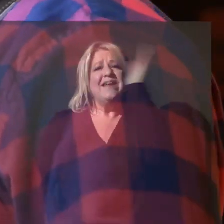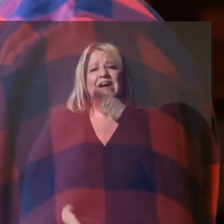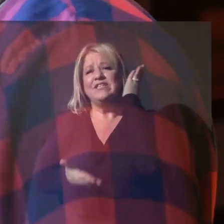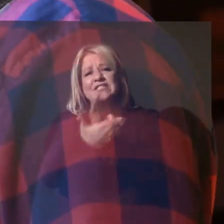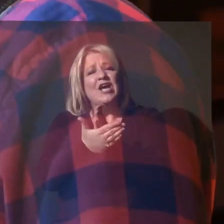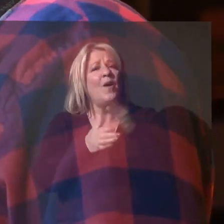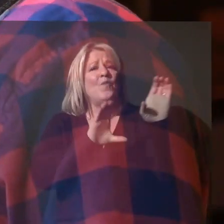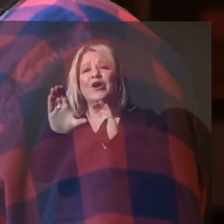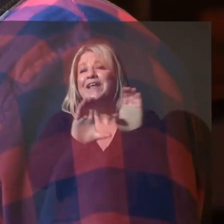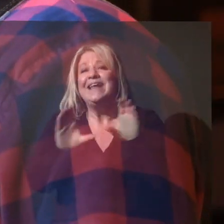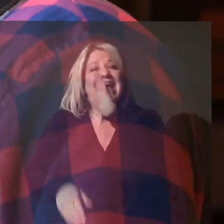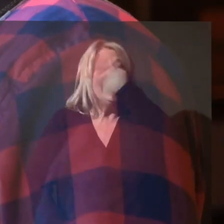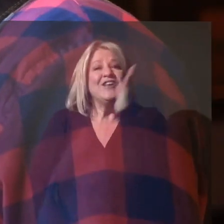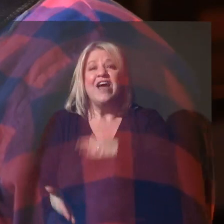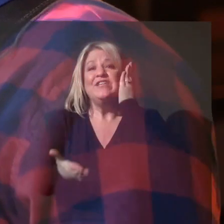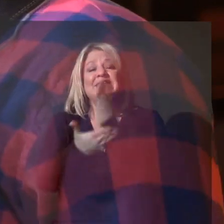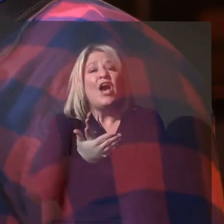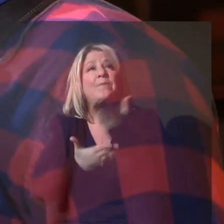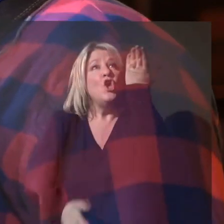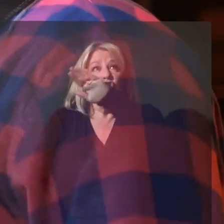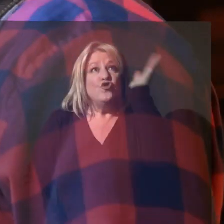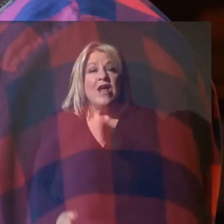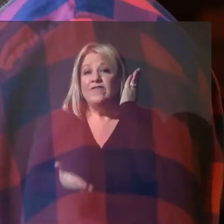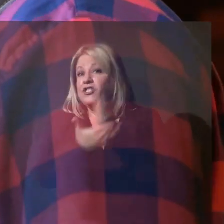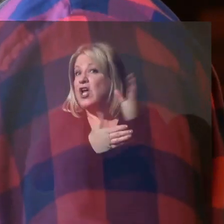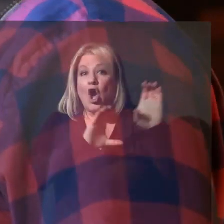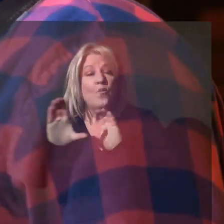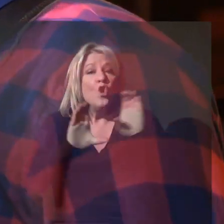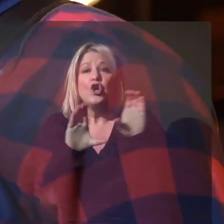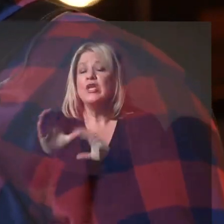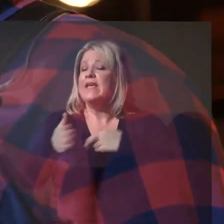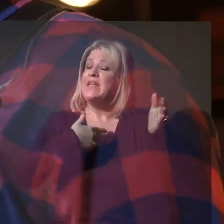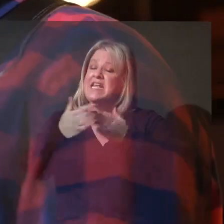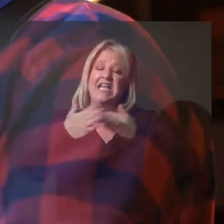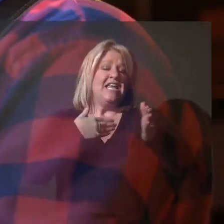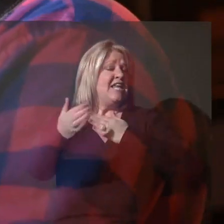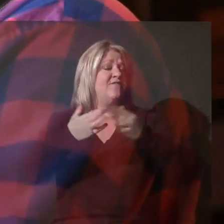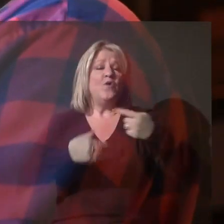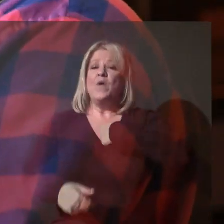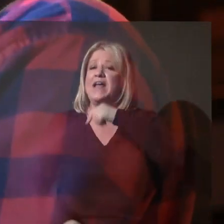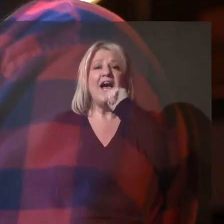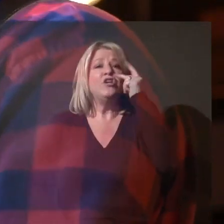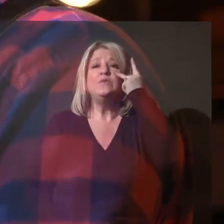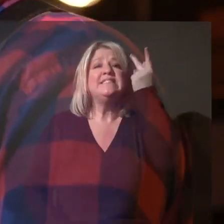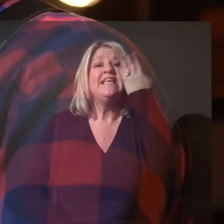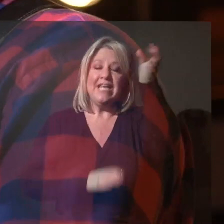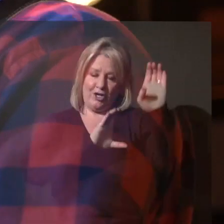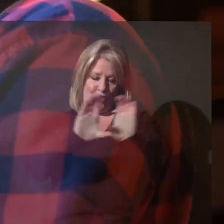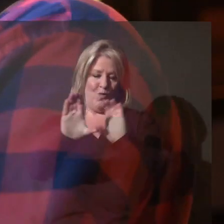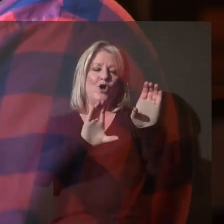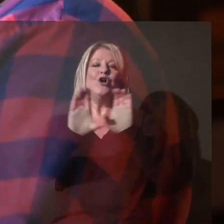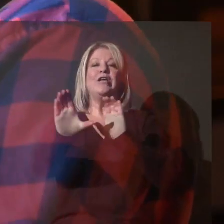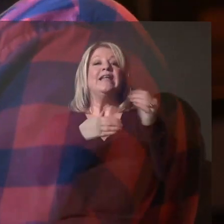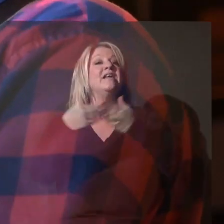stop, you never stop working. You never stop, you never stop working. Even when I